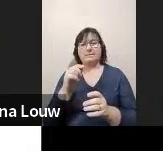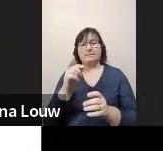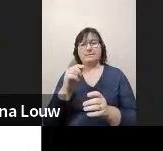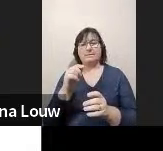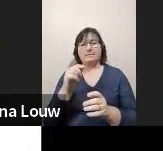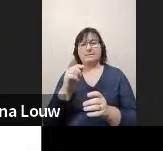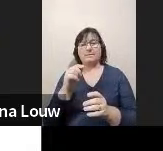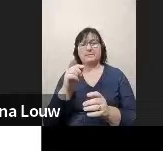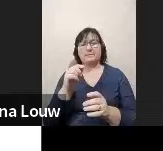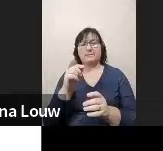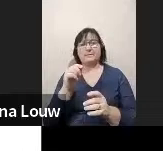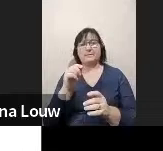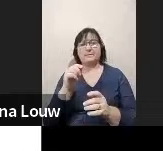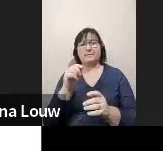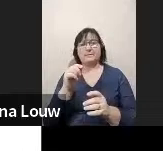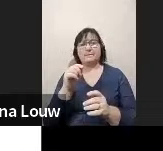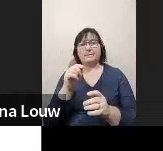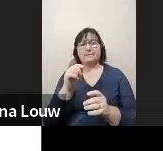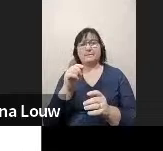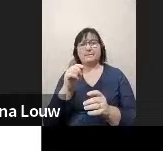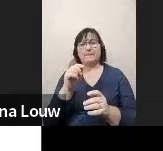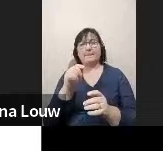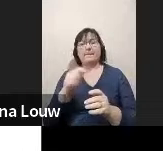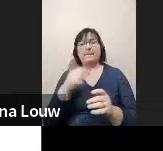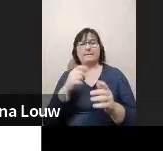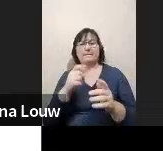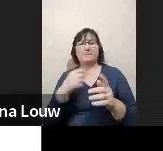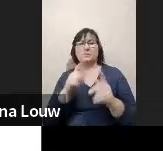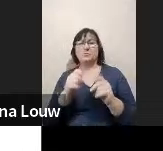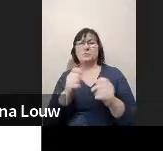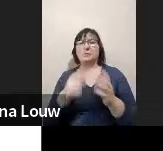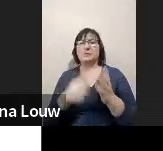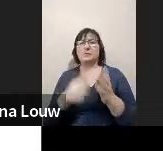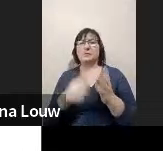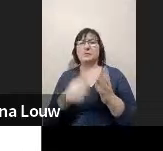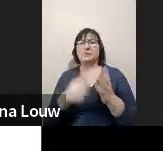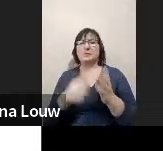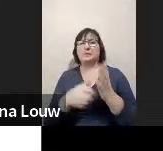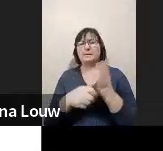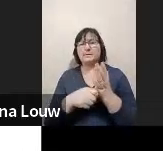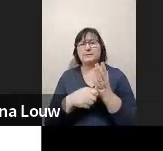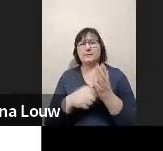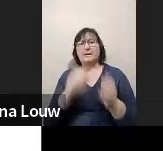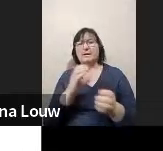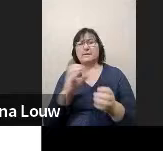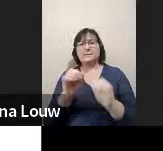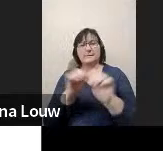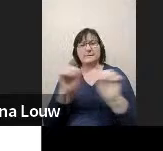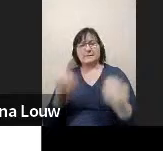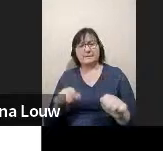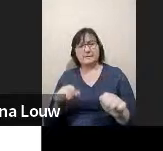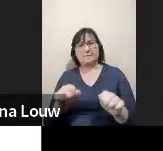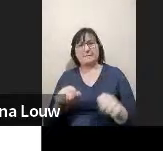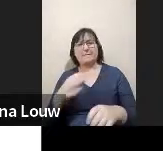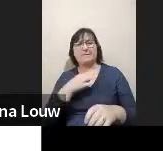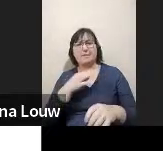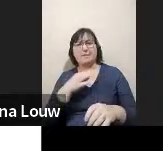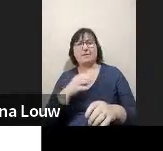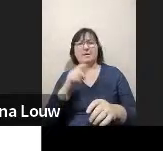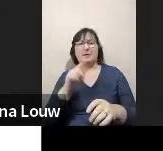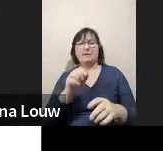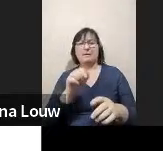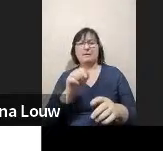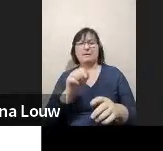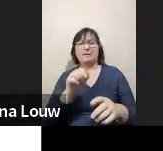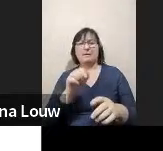tax and customs systems of voluntary compliance, and where appropriate, enforce responsibility and